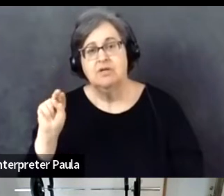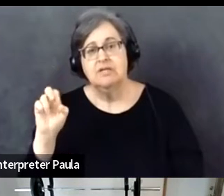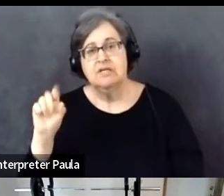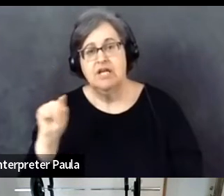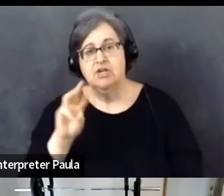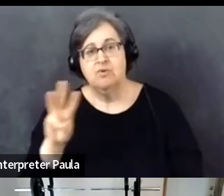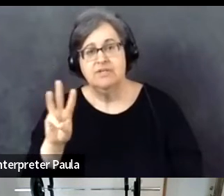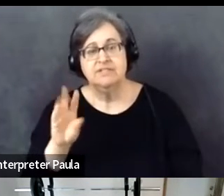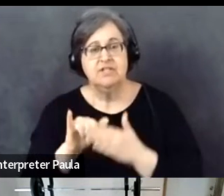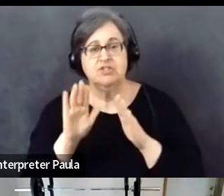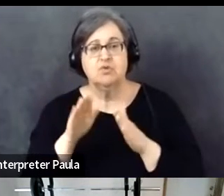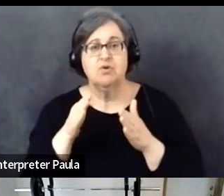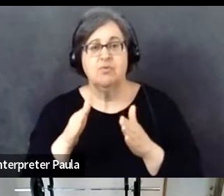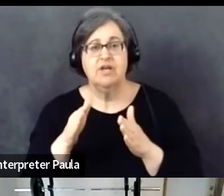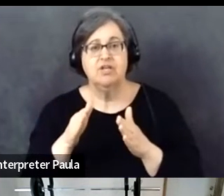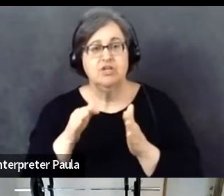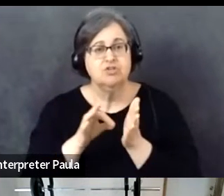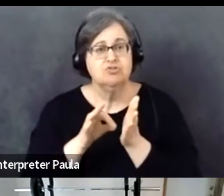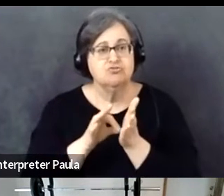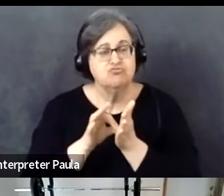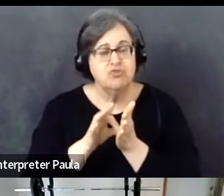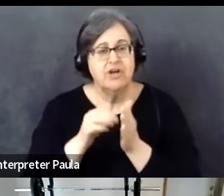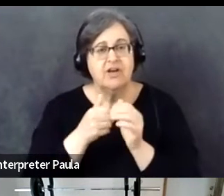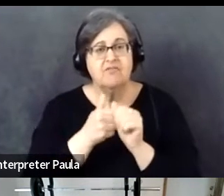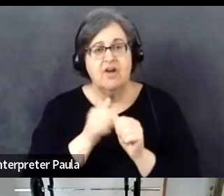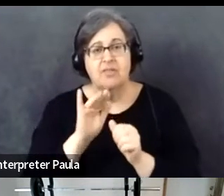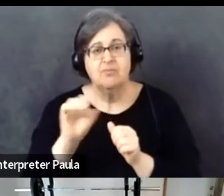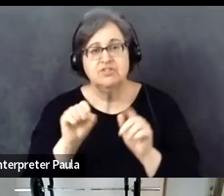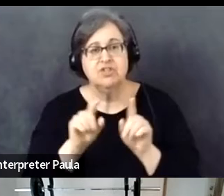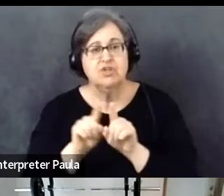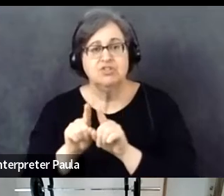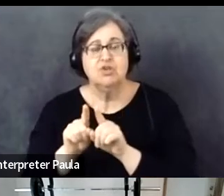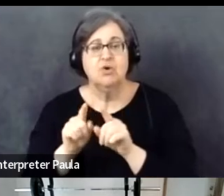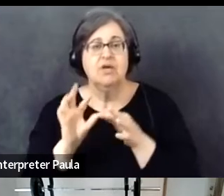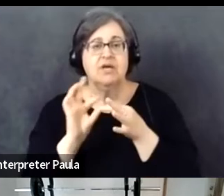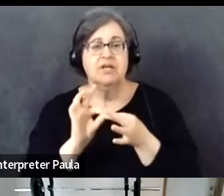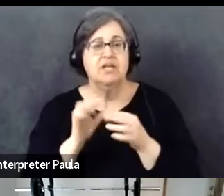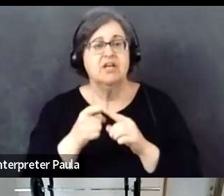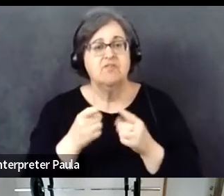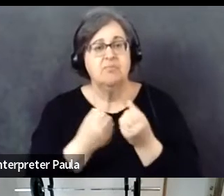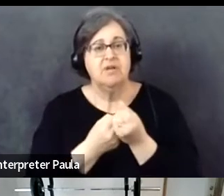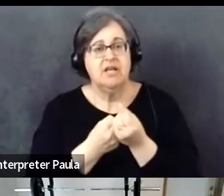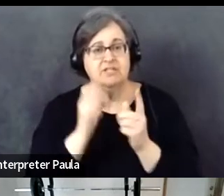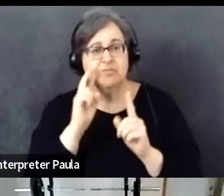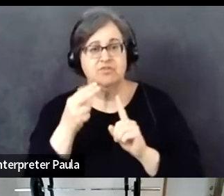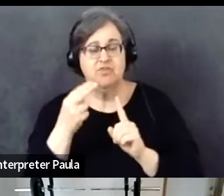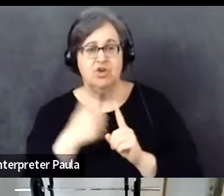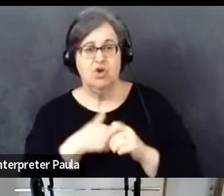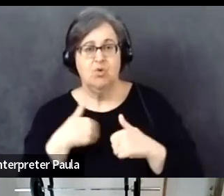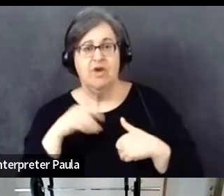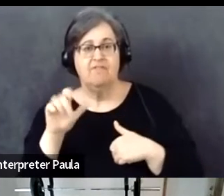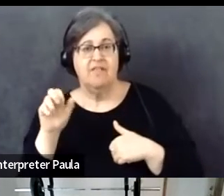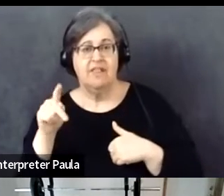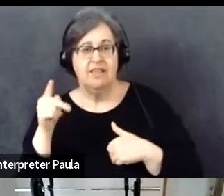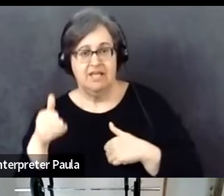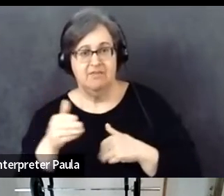great way to track and follow bills and to also connect from an advocacy standpoint. We do have a link